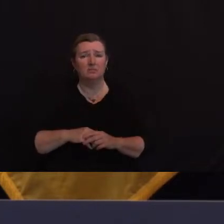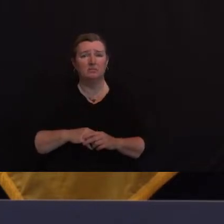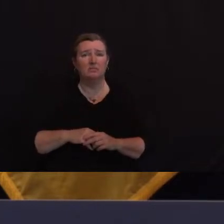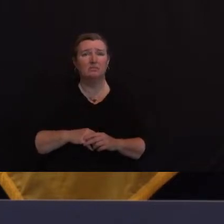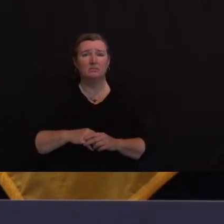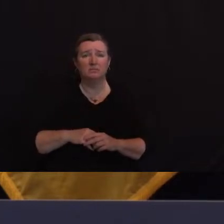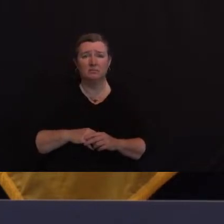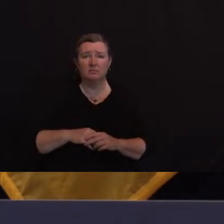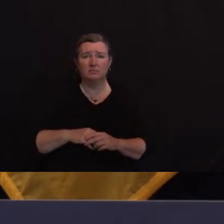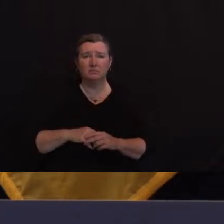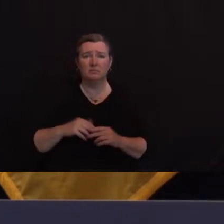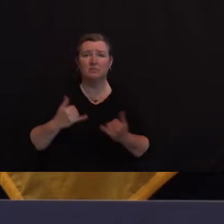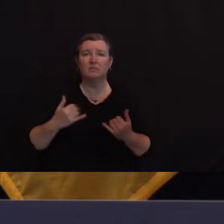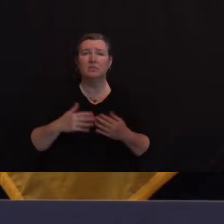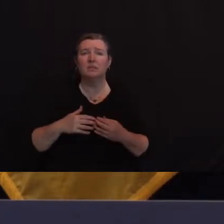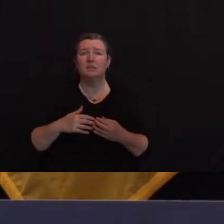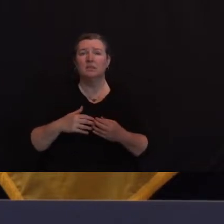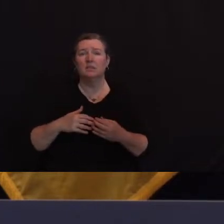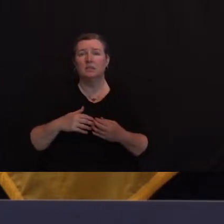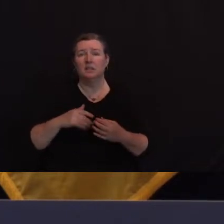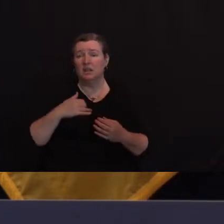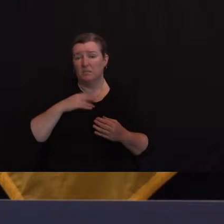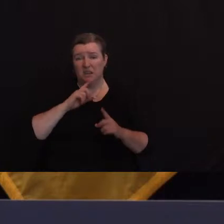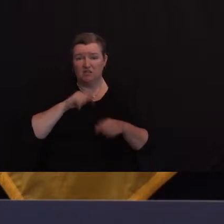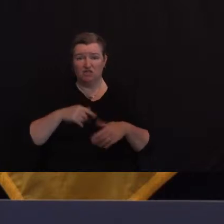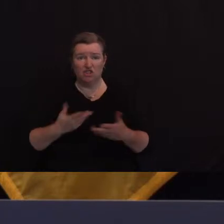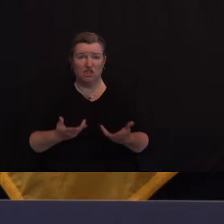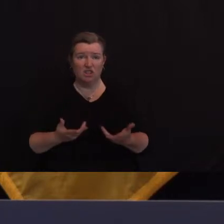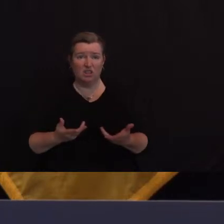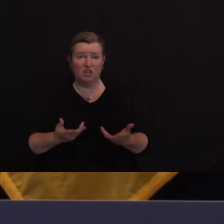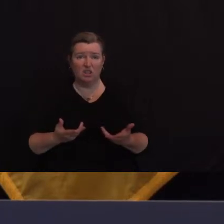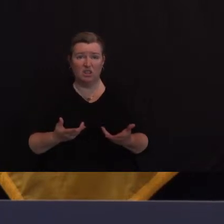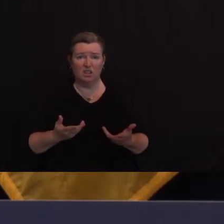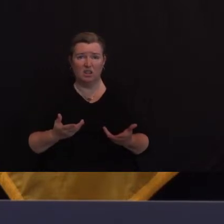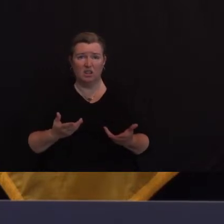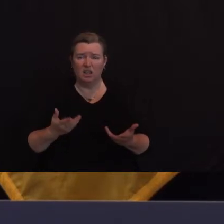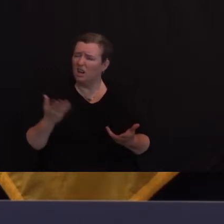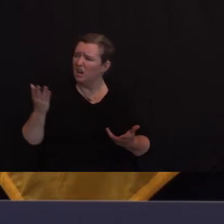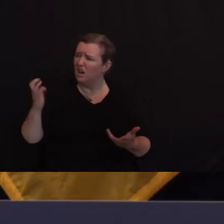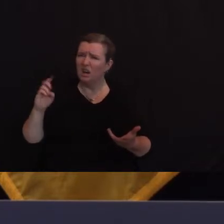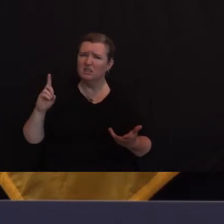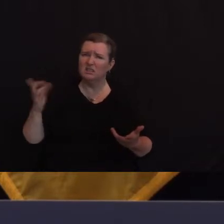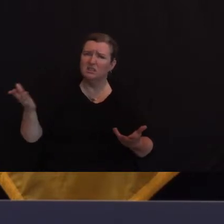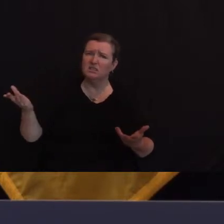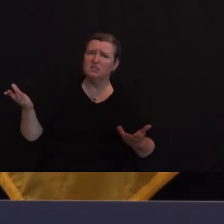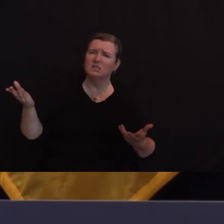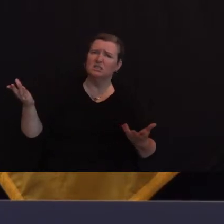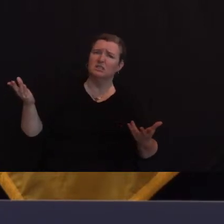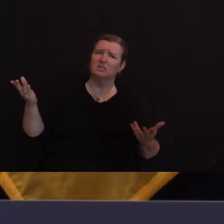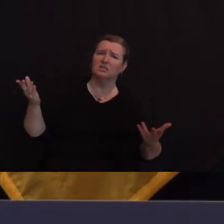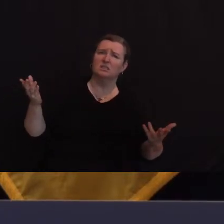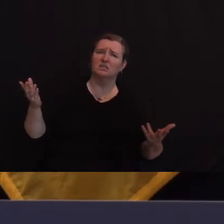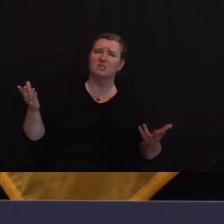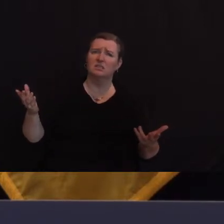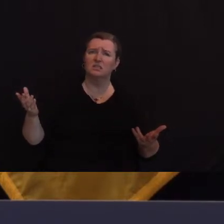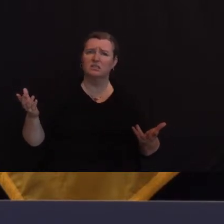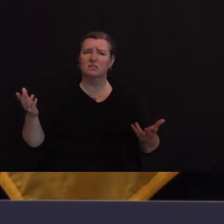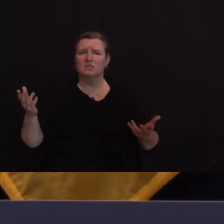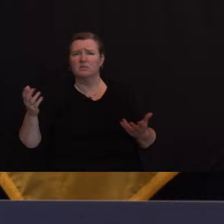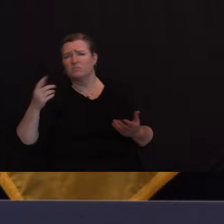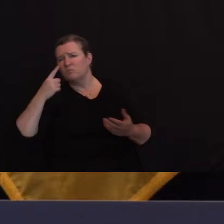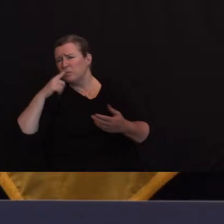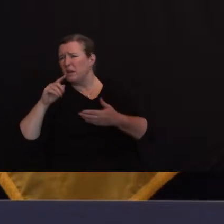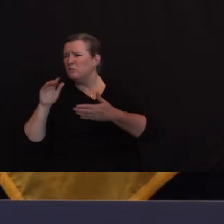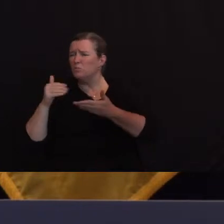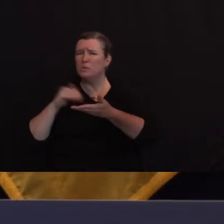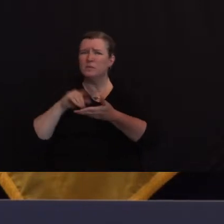think that's my side of it. Ed, it's a great question. Again, repeat Alex's question for folks watching at home in case